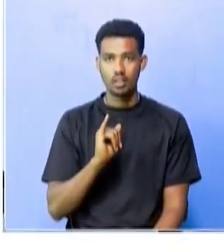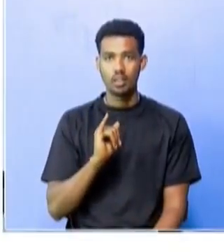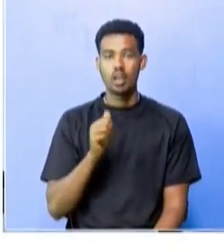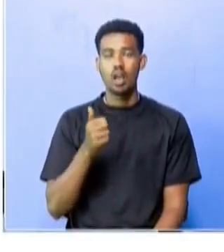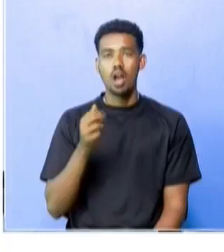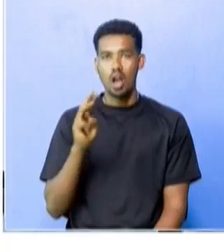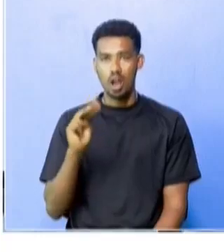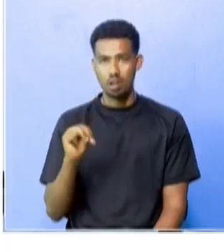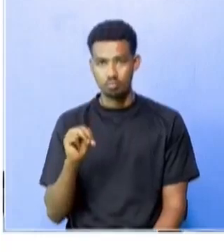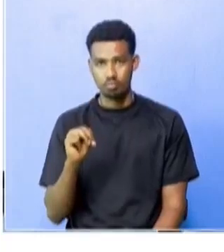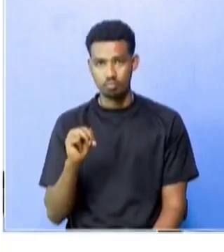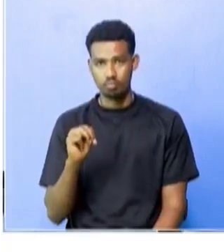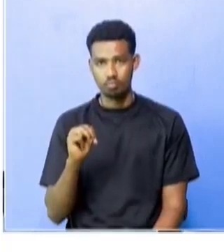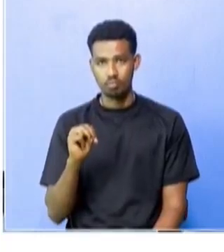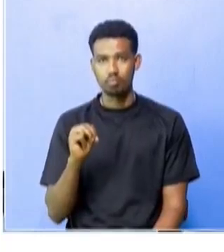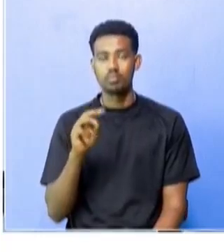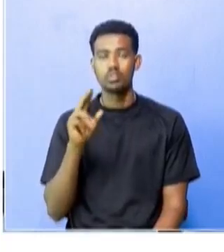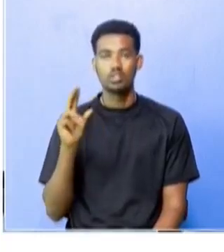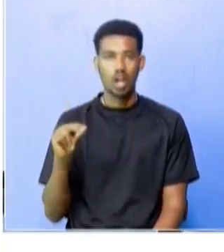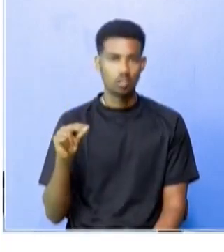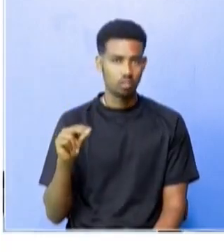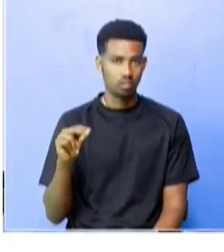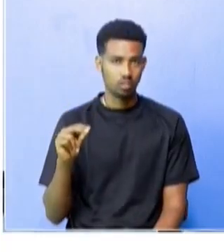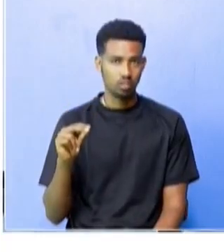am not